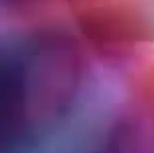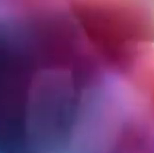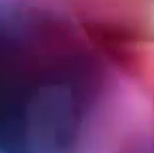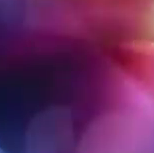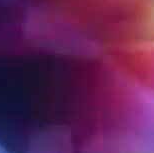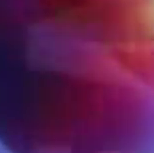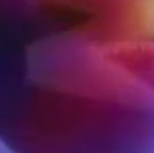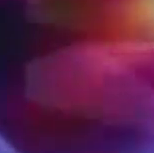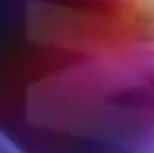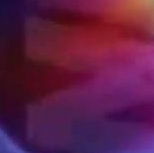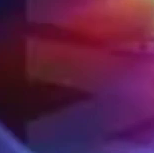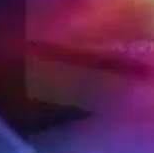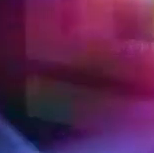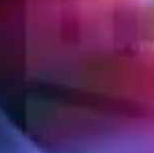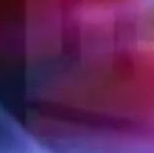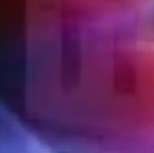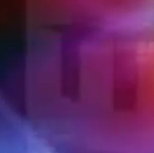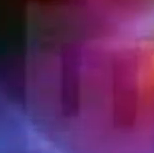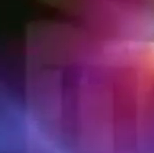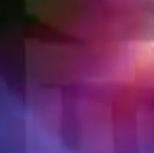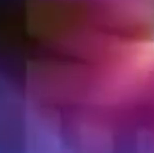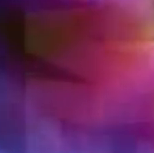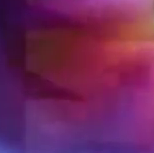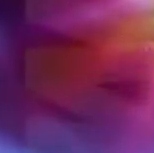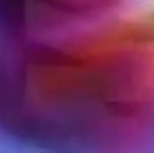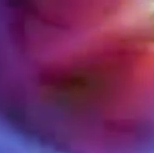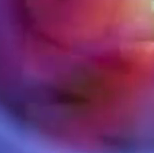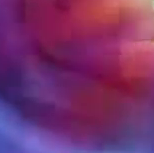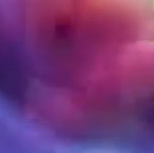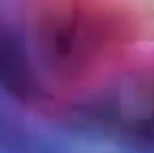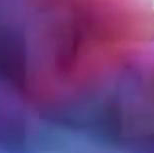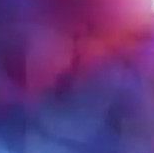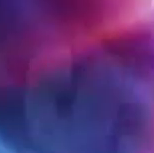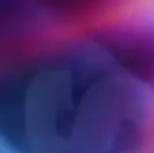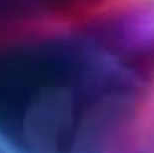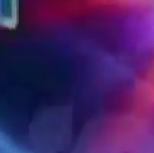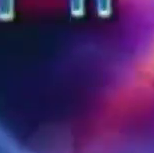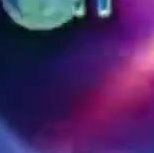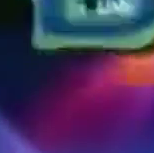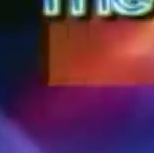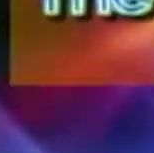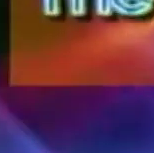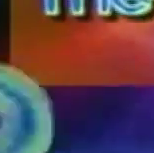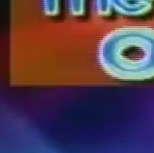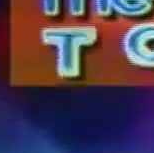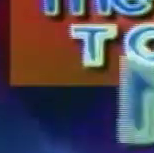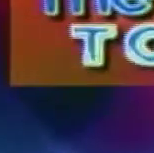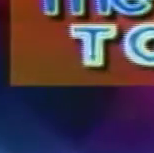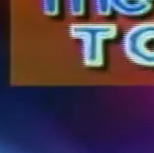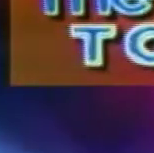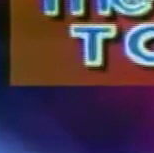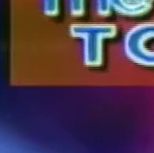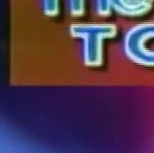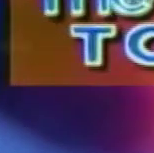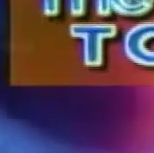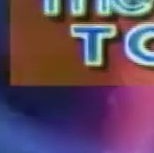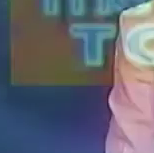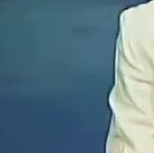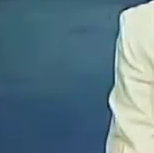Covering the islands of the Bahamas, ZNS Network presents The Bahamas Tonight.